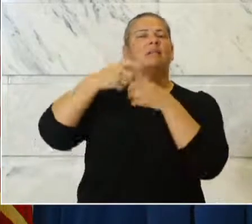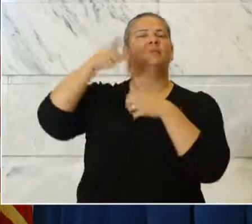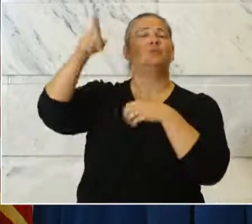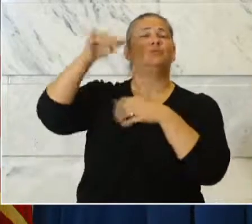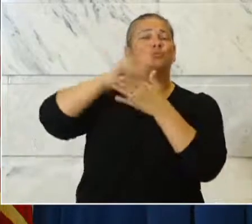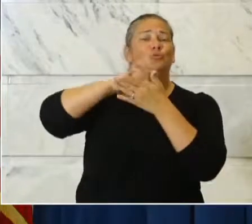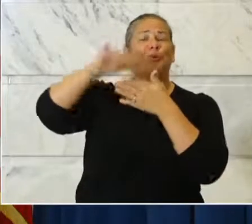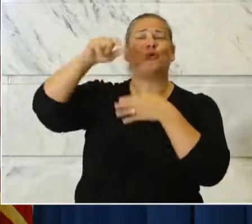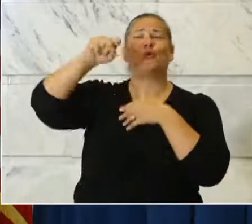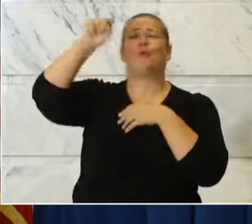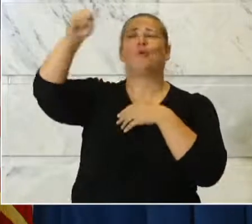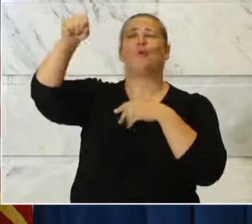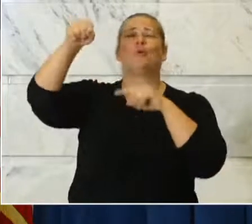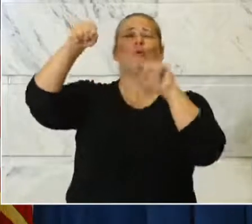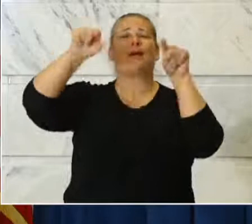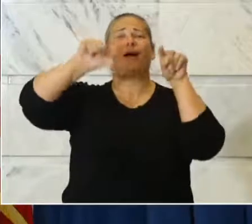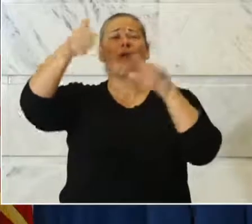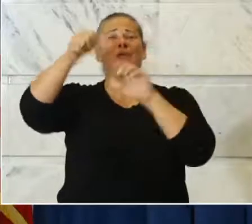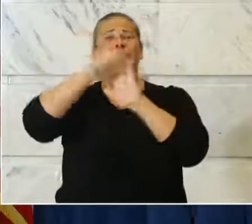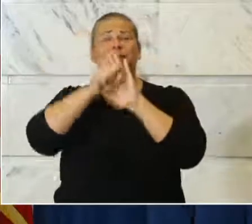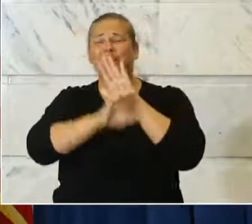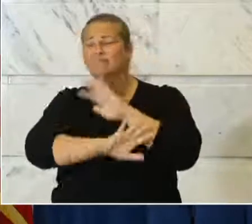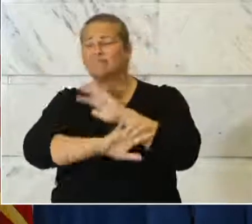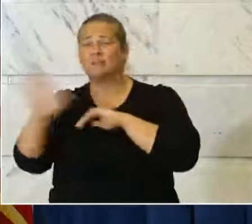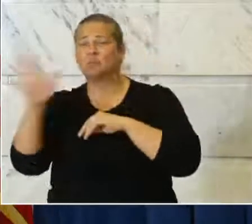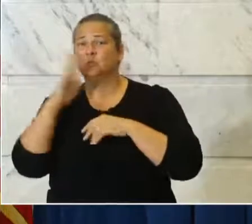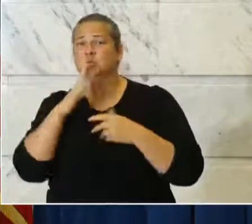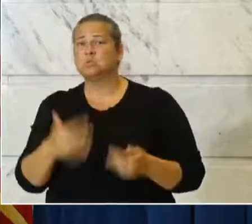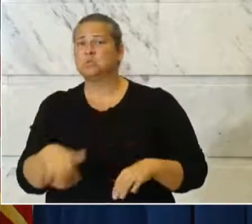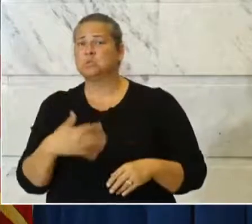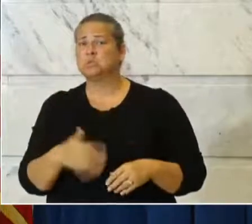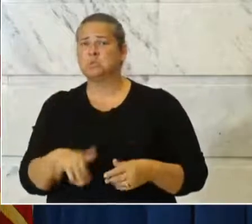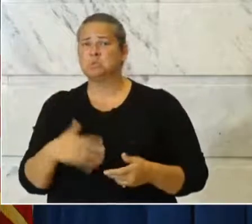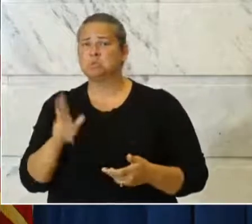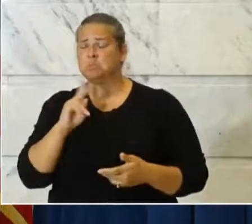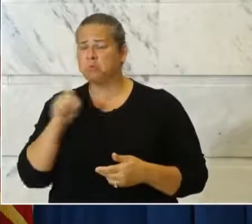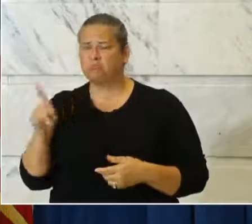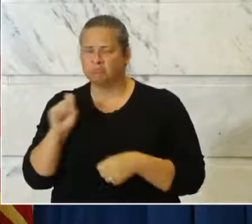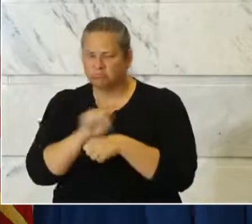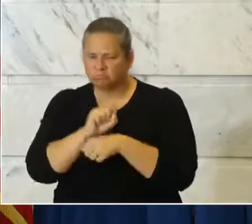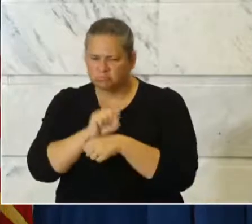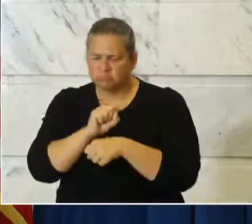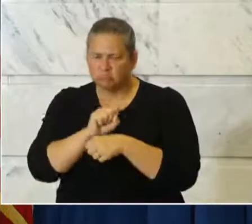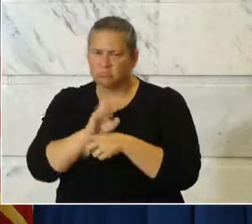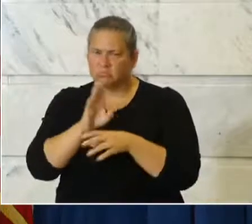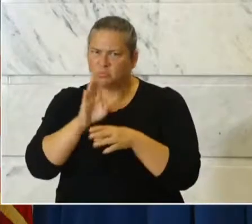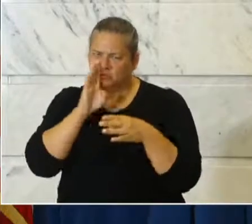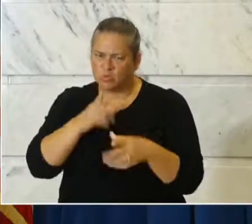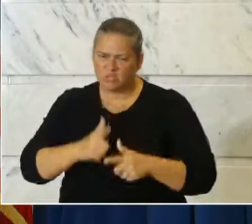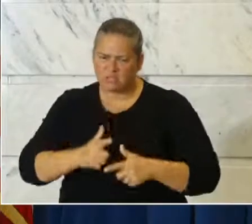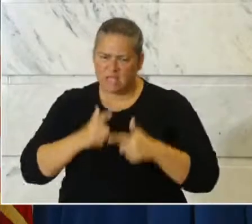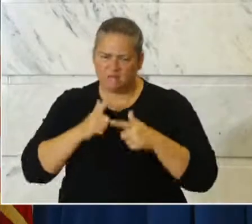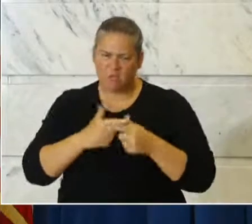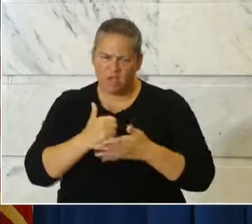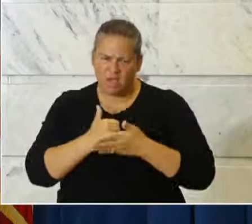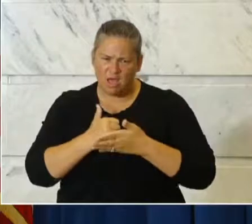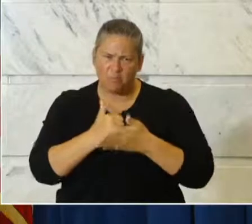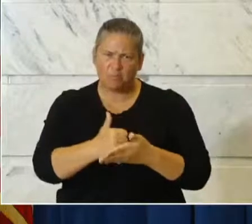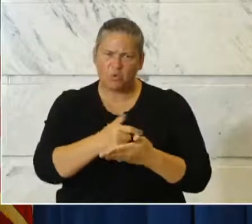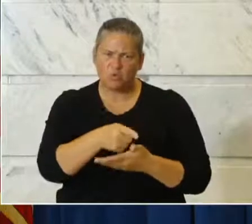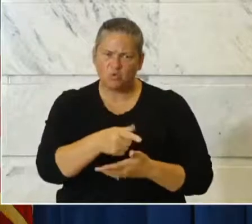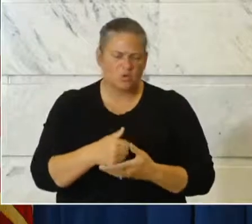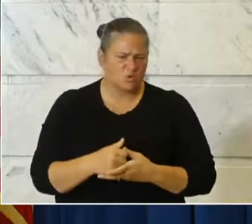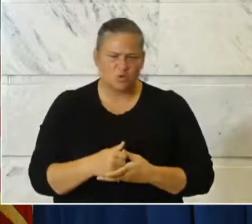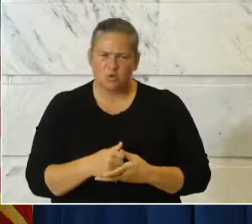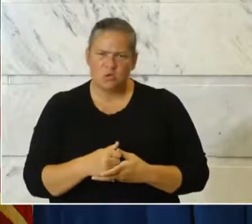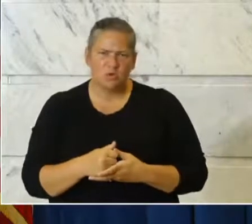states, this is horrifically traumatic. You have people who devote their whole lives to helping you at the worst day of your life